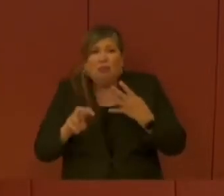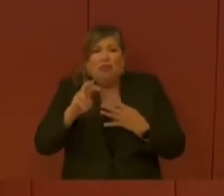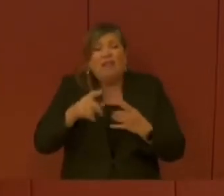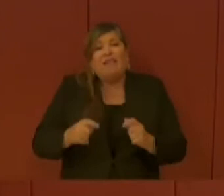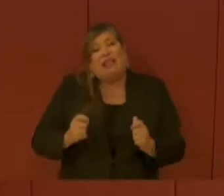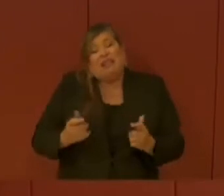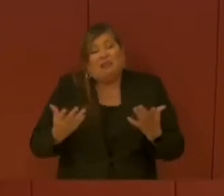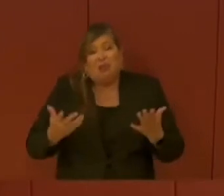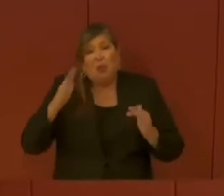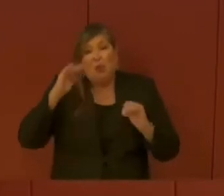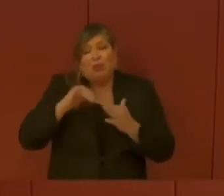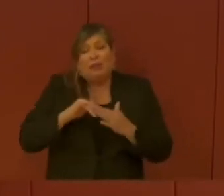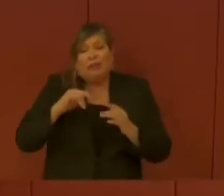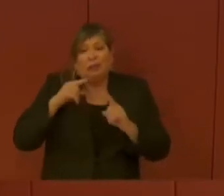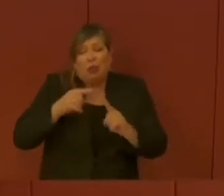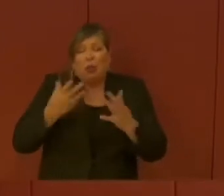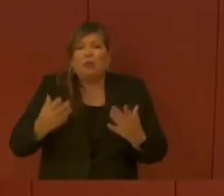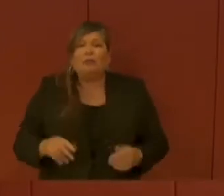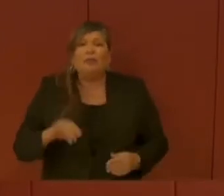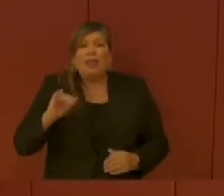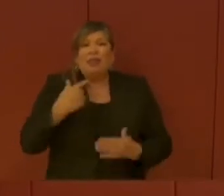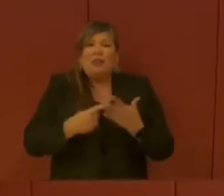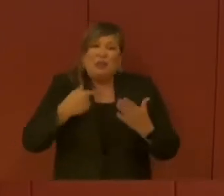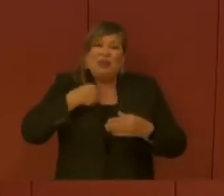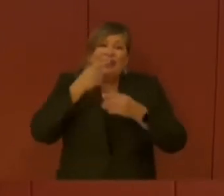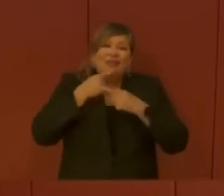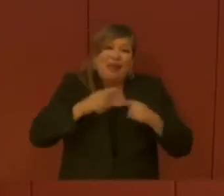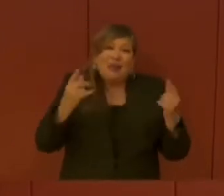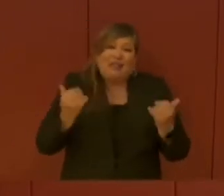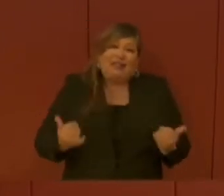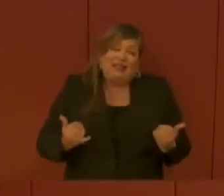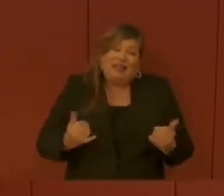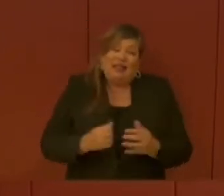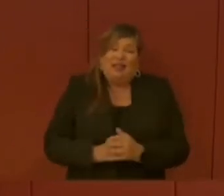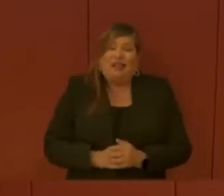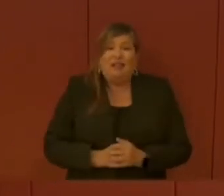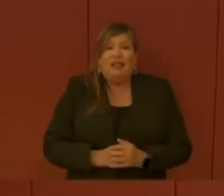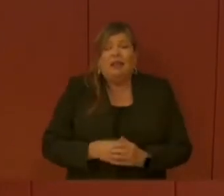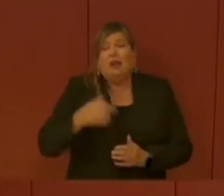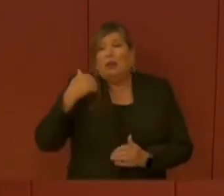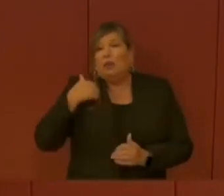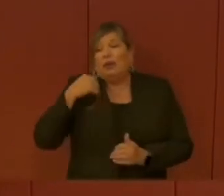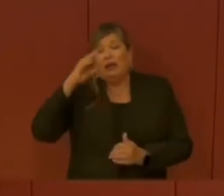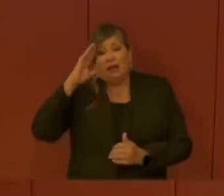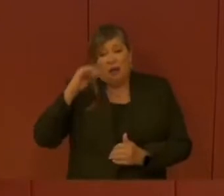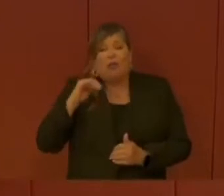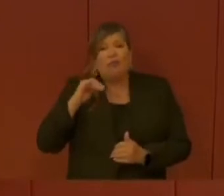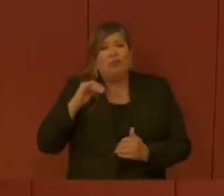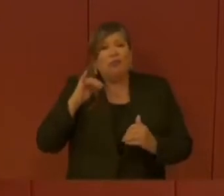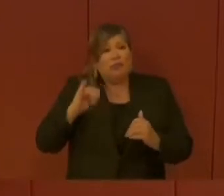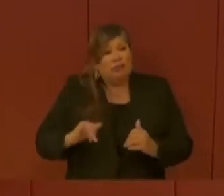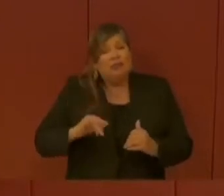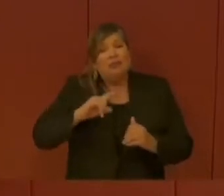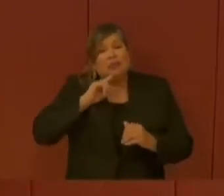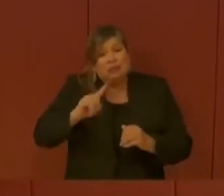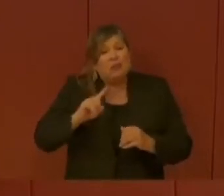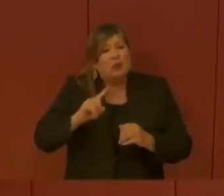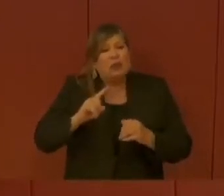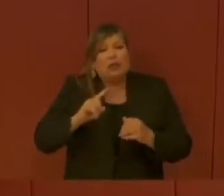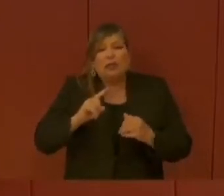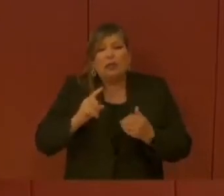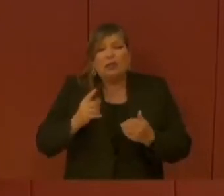the announcement today. We think it's meaningful, but it means nothing unless we actually deliver on